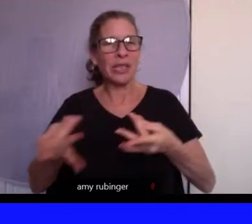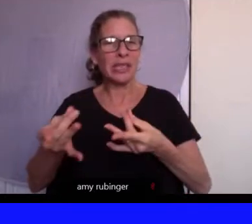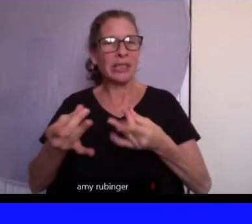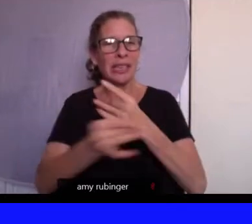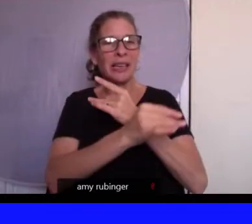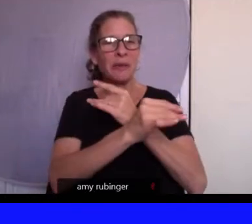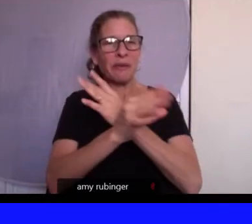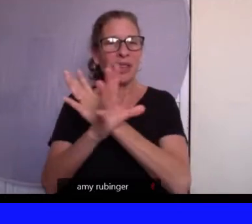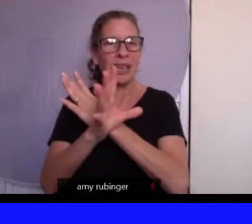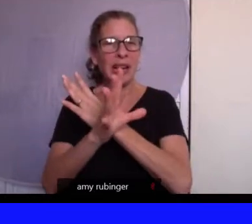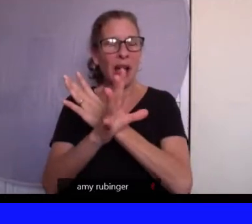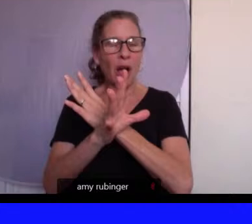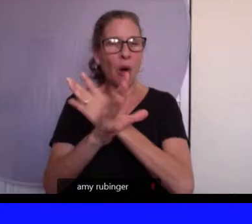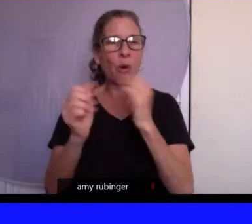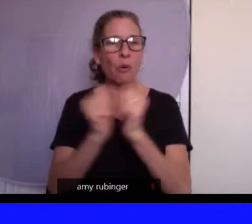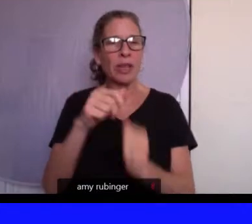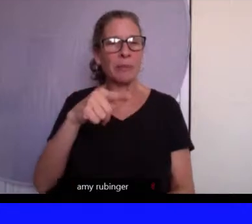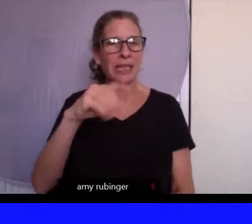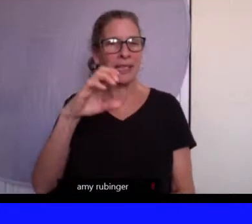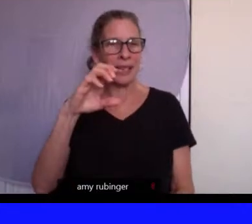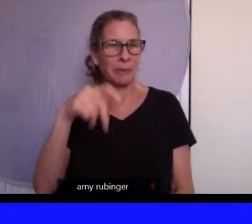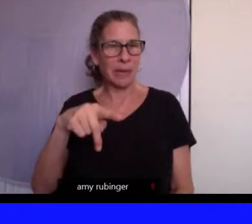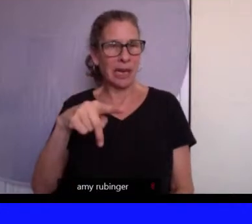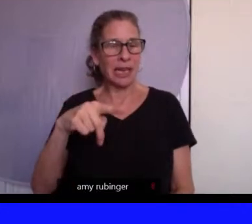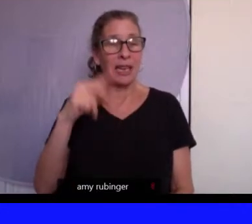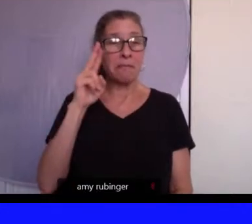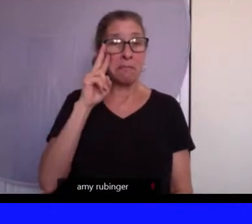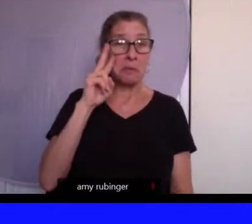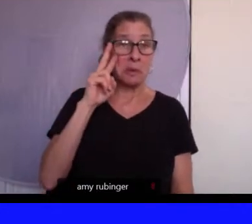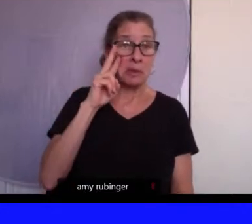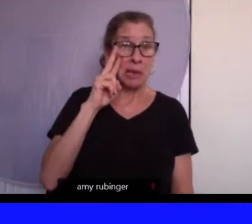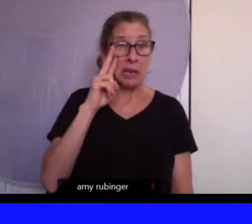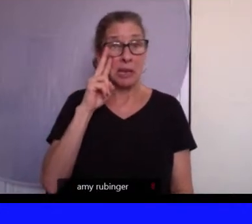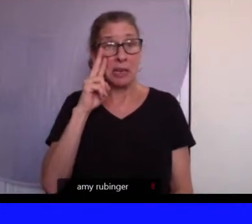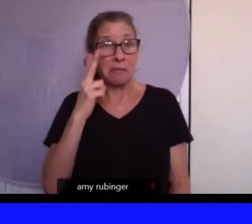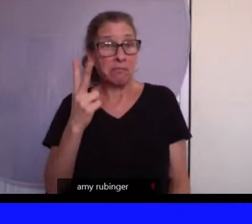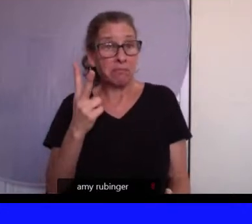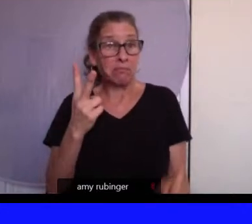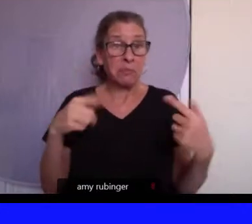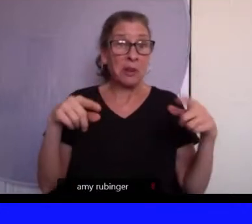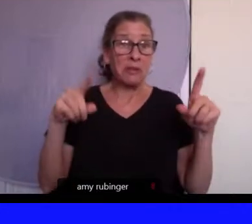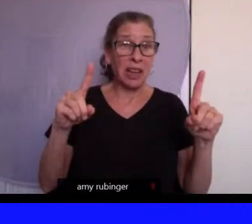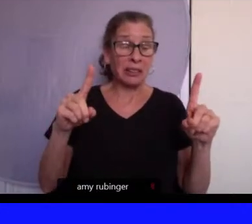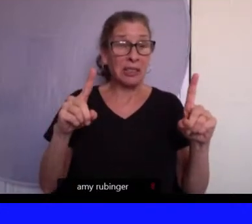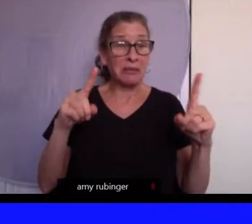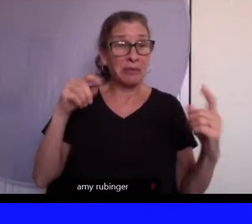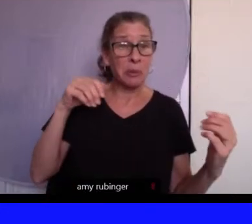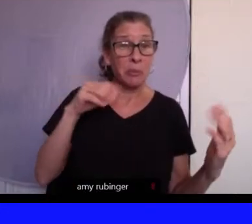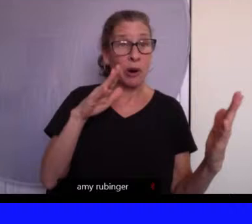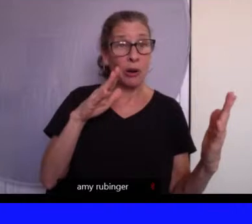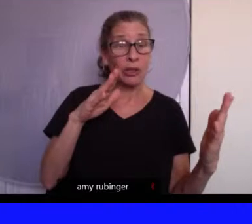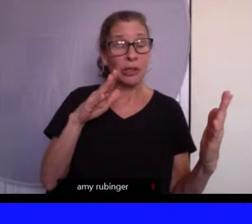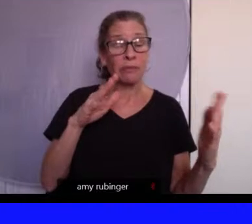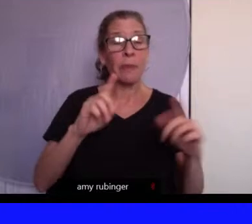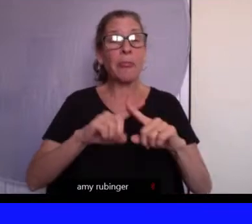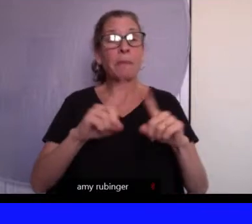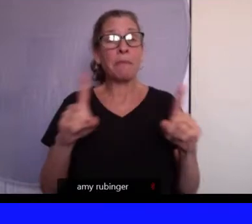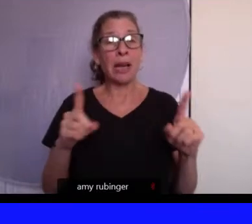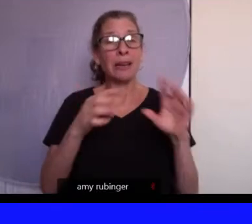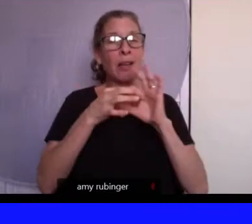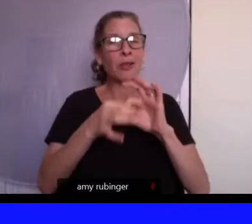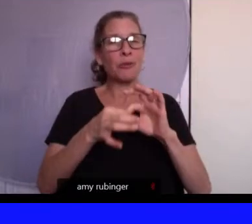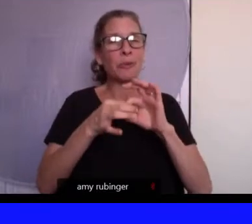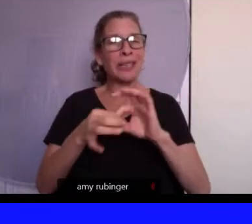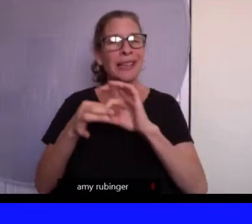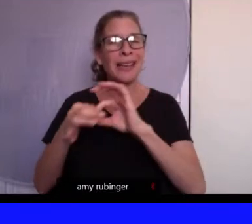okay, thank you so much. So any old business come before us, or new business? Is there